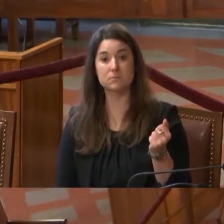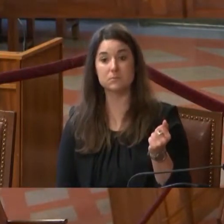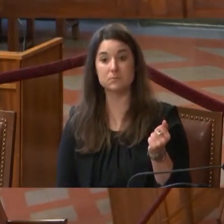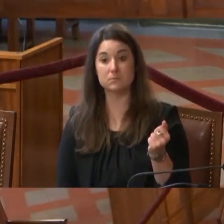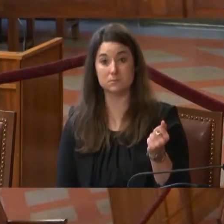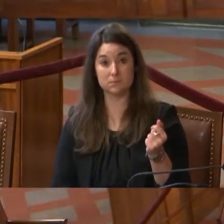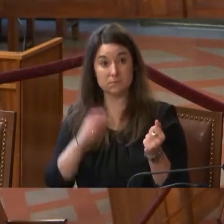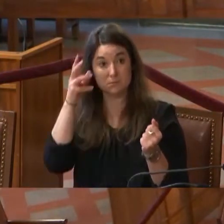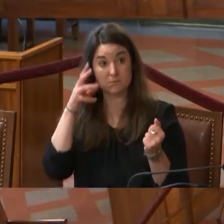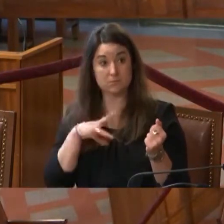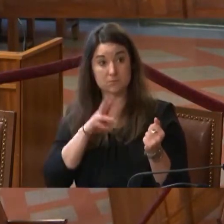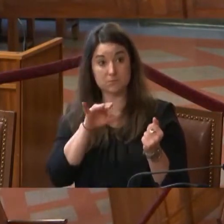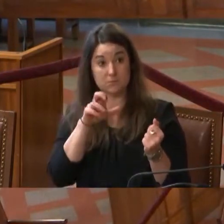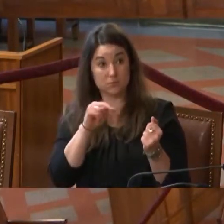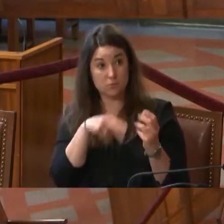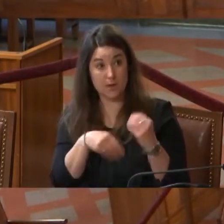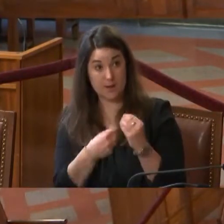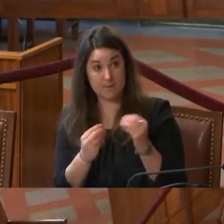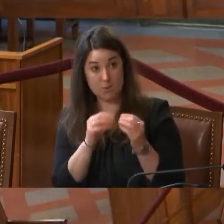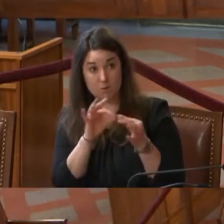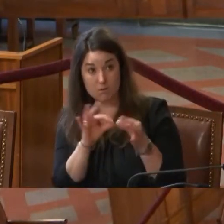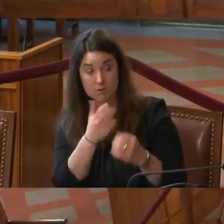Councilman Wilson, do you want to say any more?